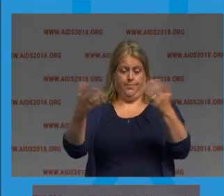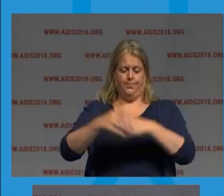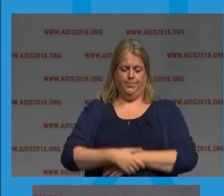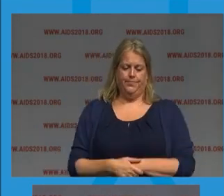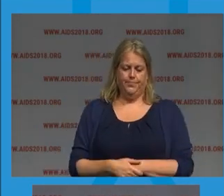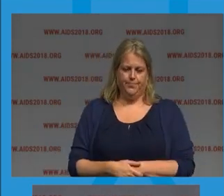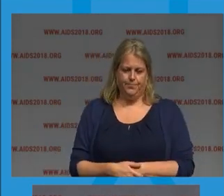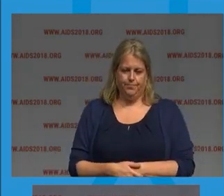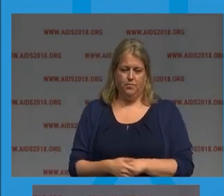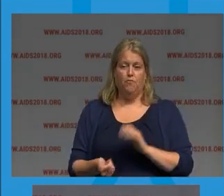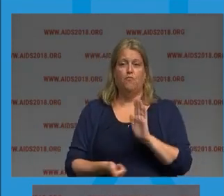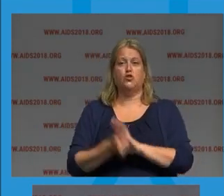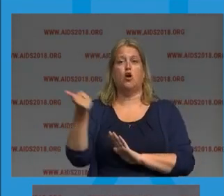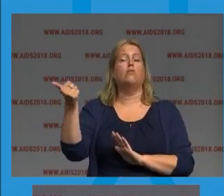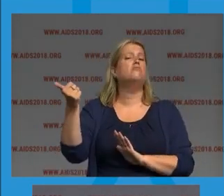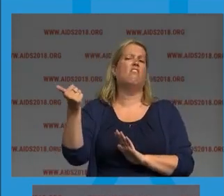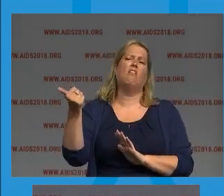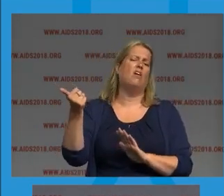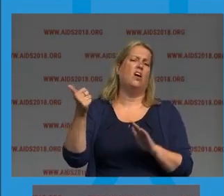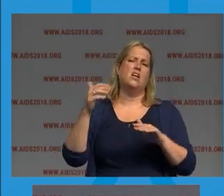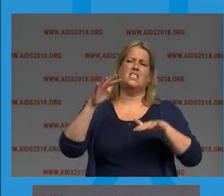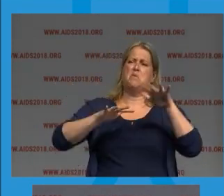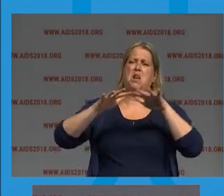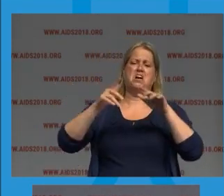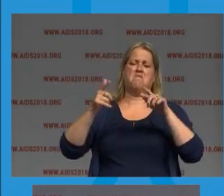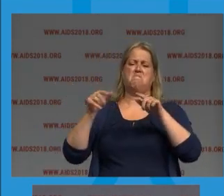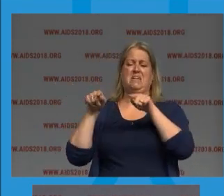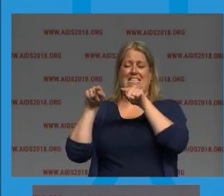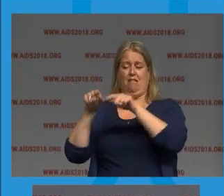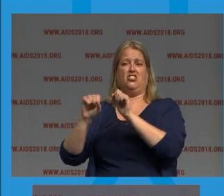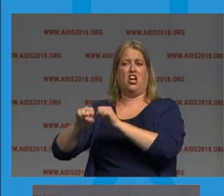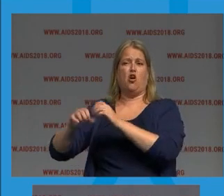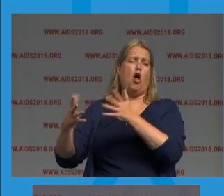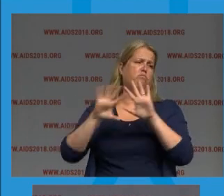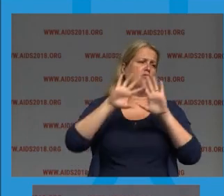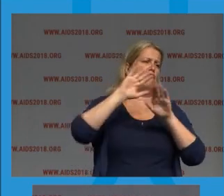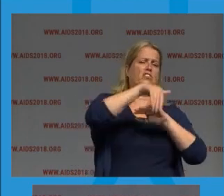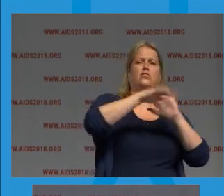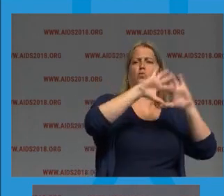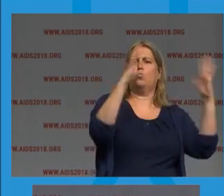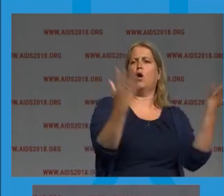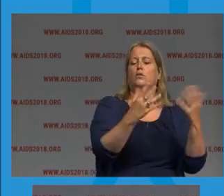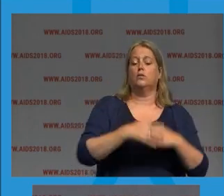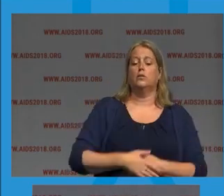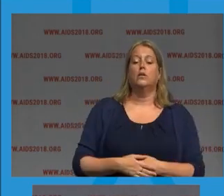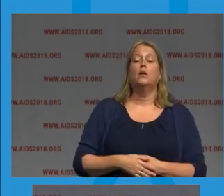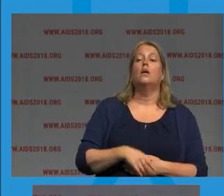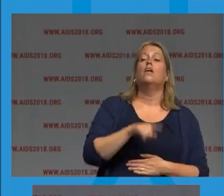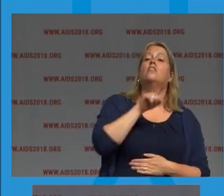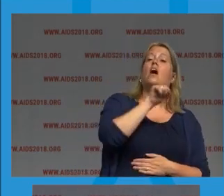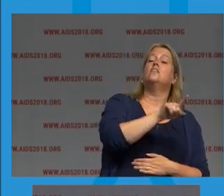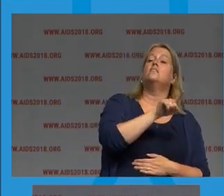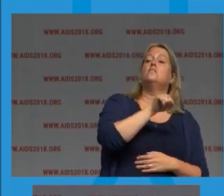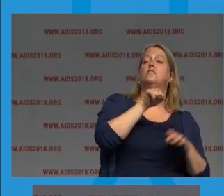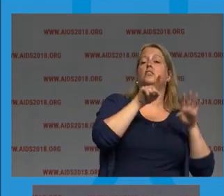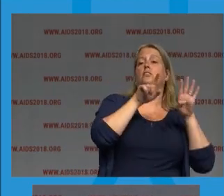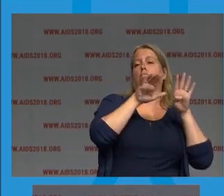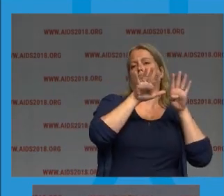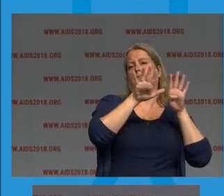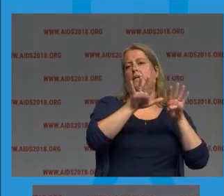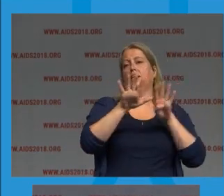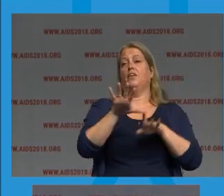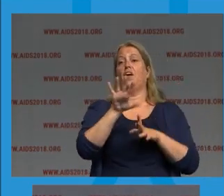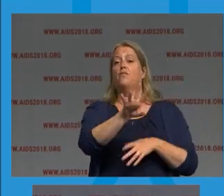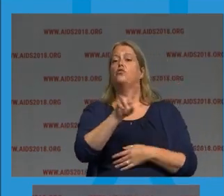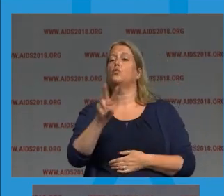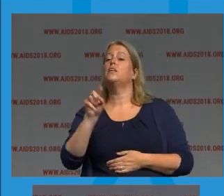of this is actually very similar to what you would see in most of the world. That between 1995 and 2015, if you look in blue, you see